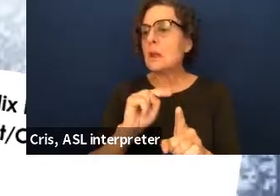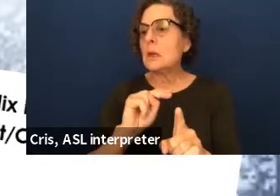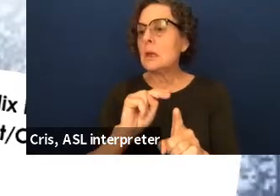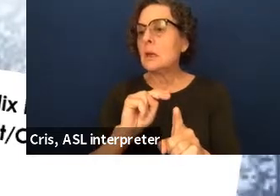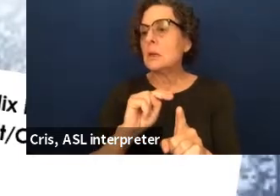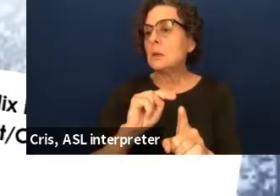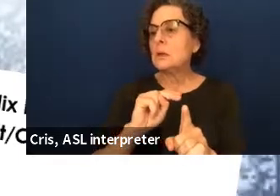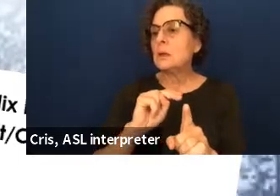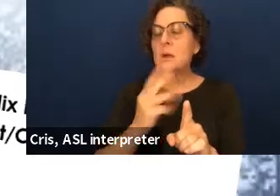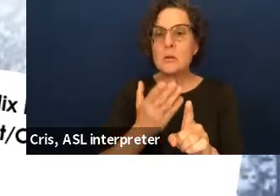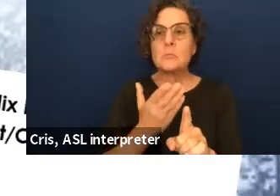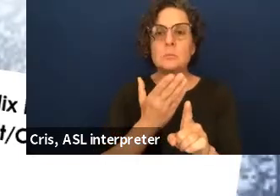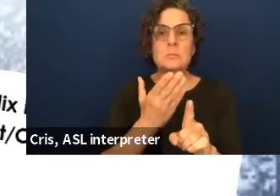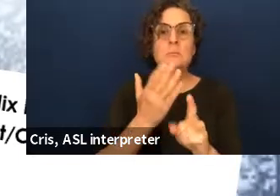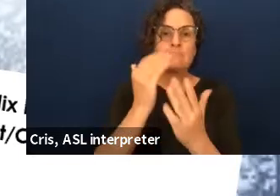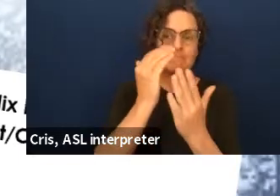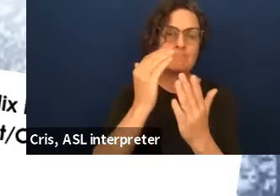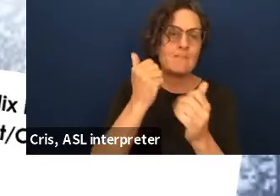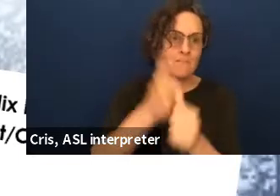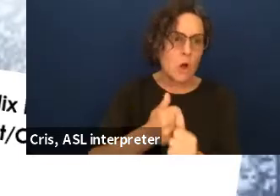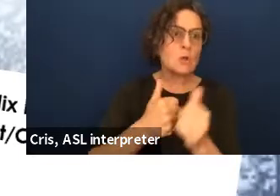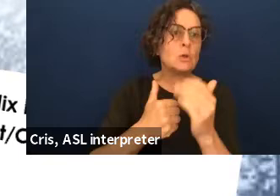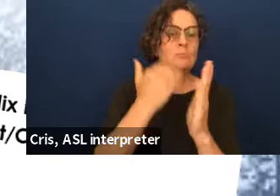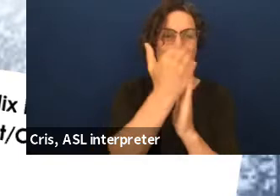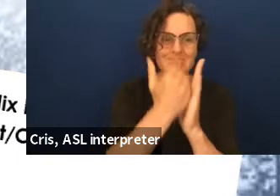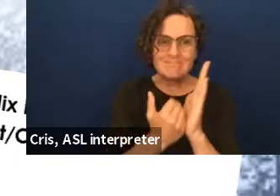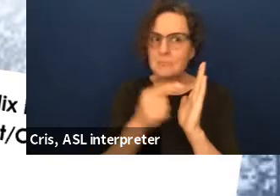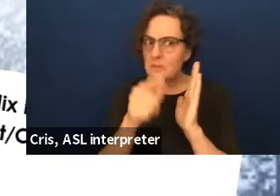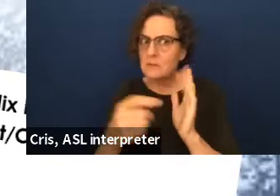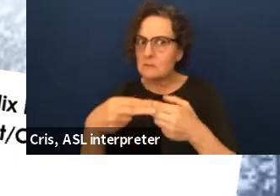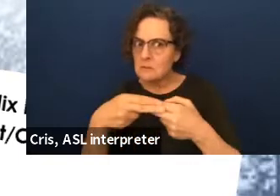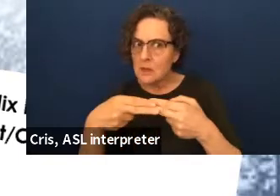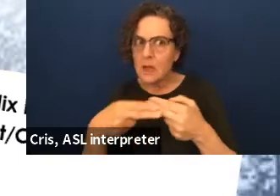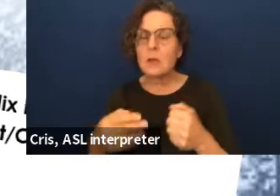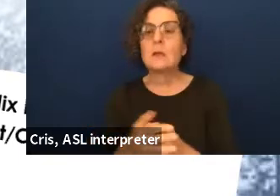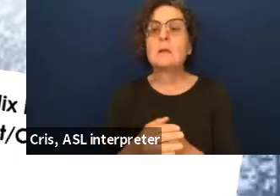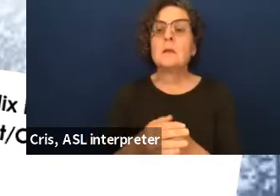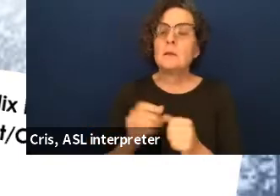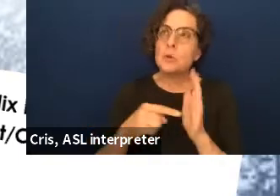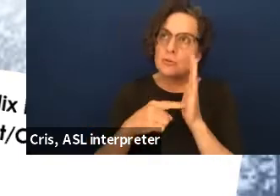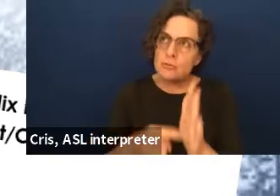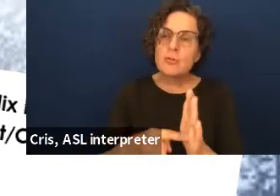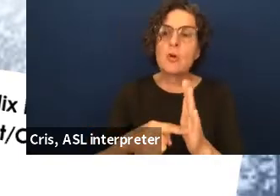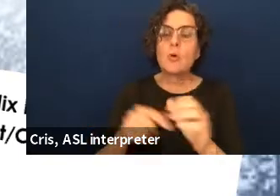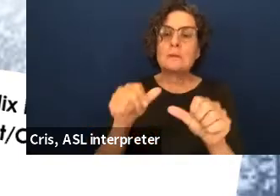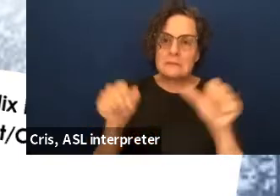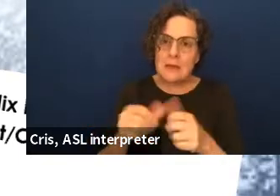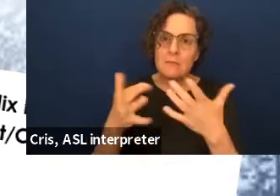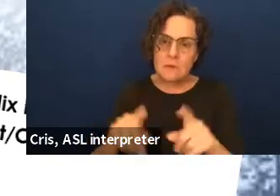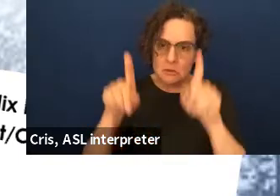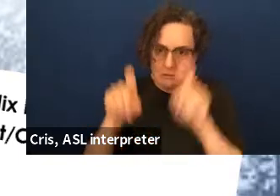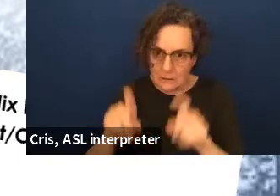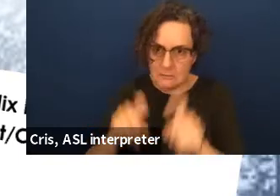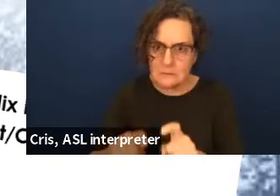this slide, the site testing, how we've contained the fugitive dust, how we've monitored